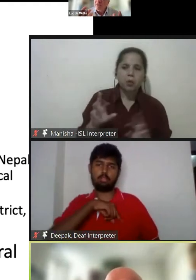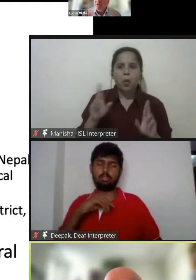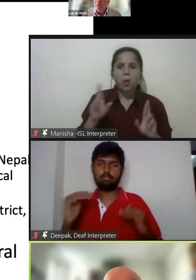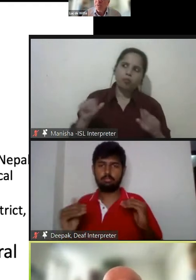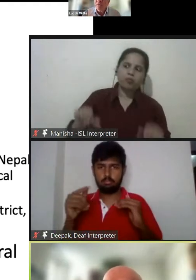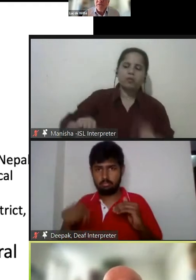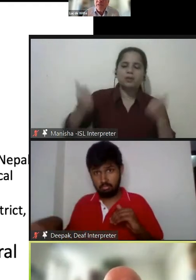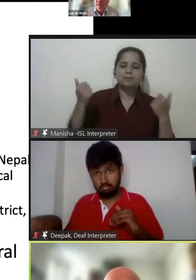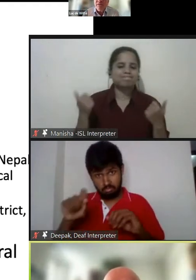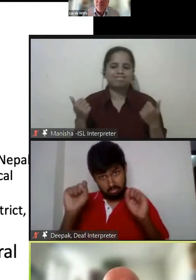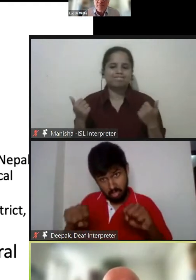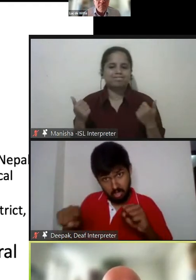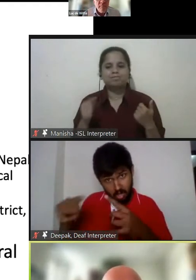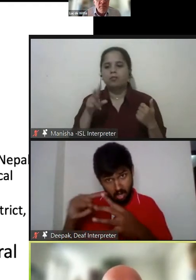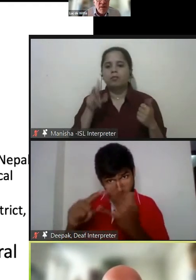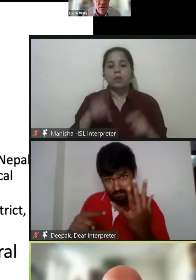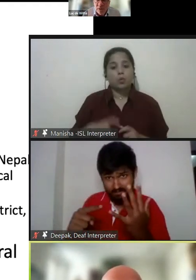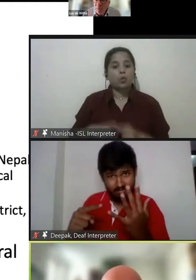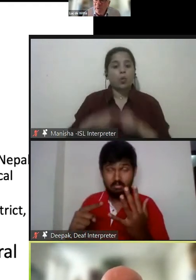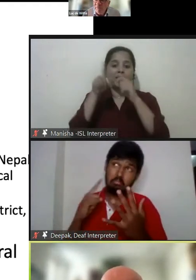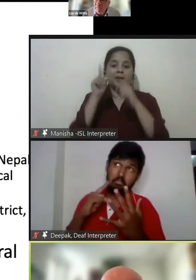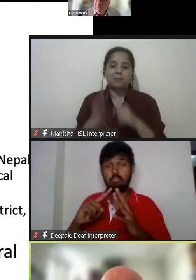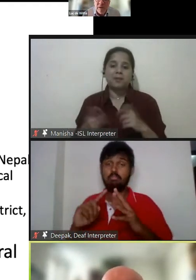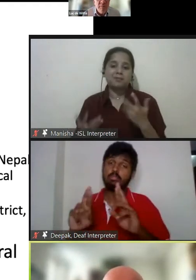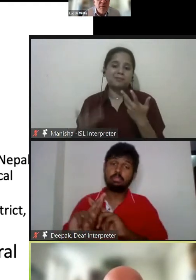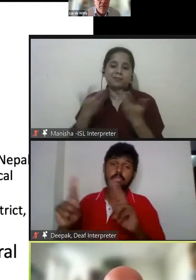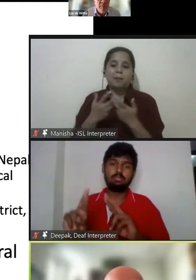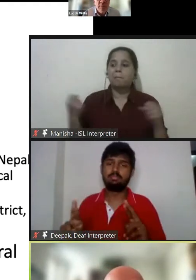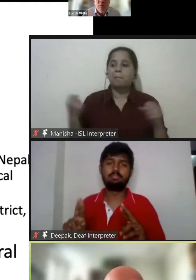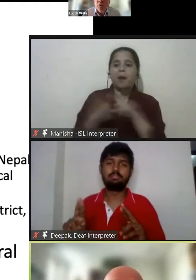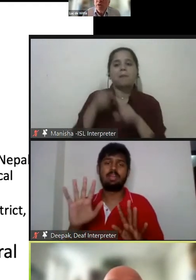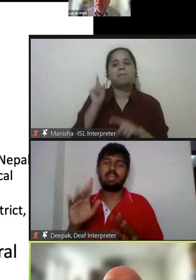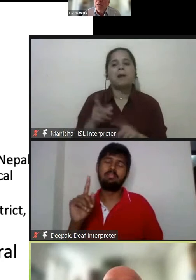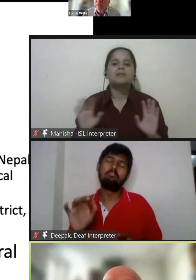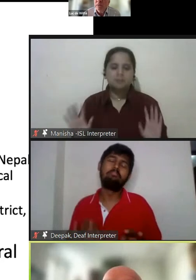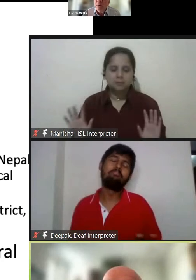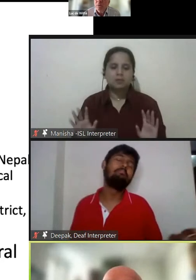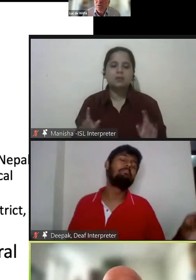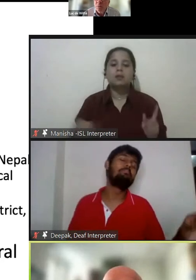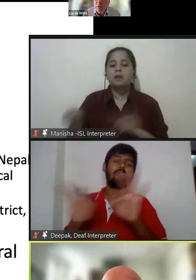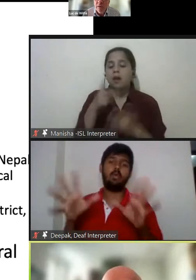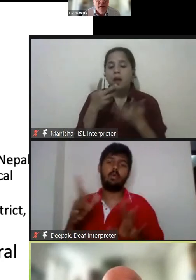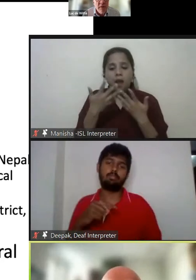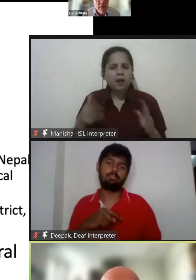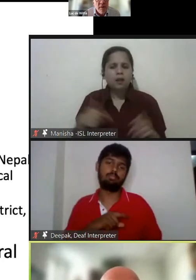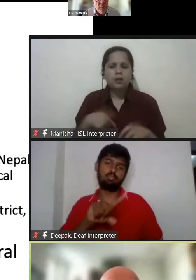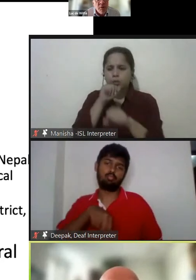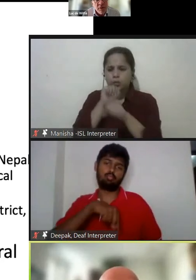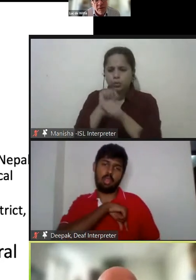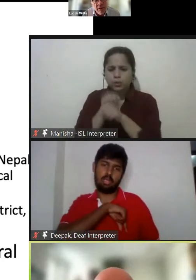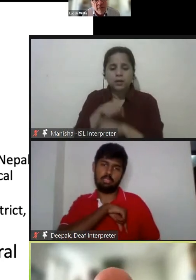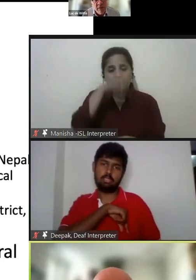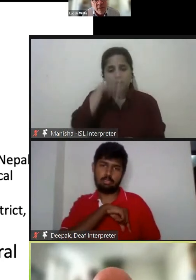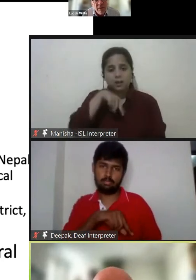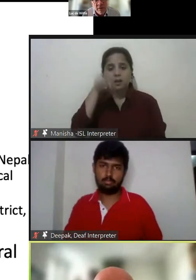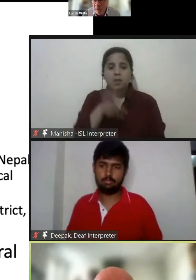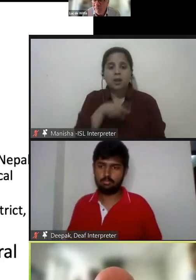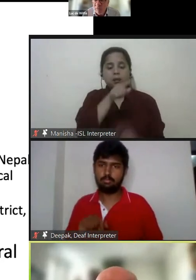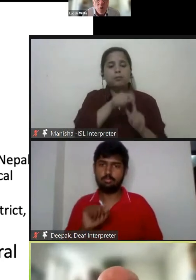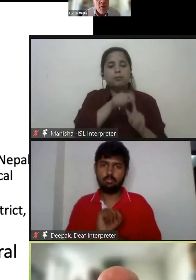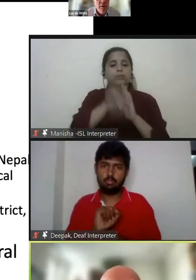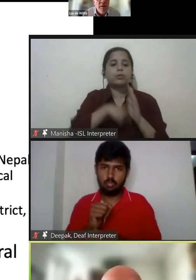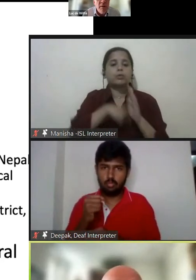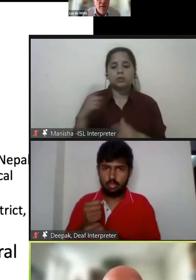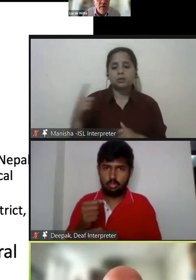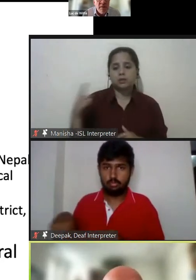to meet certain quality standards. So that we have been working on also with an Indian project leader,